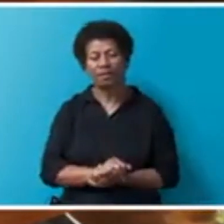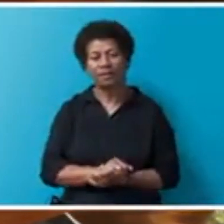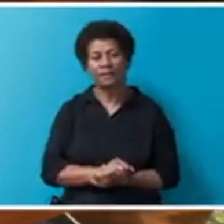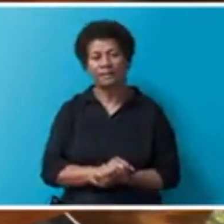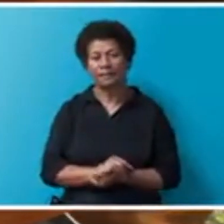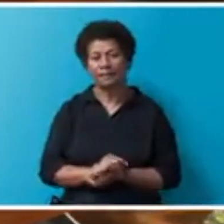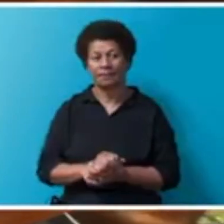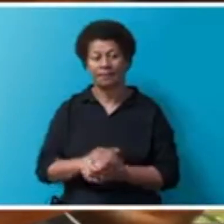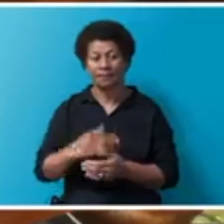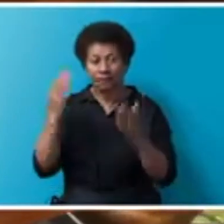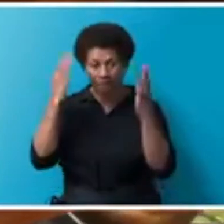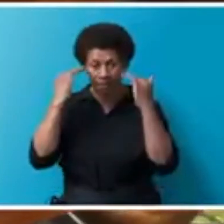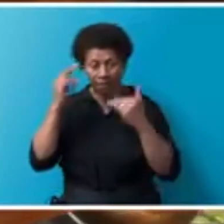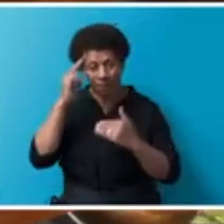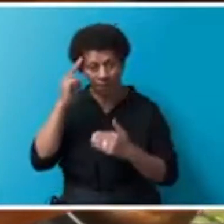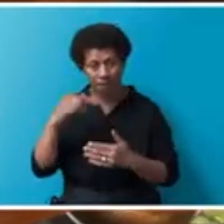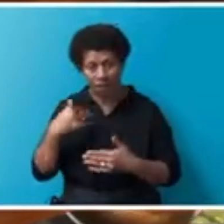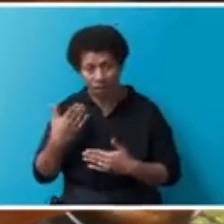Honorable